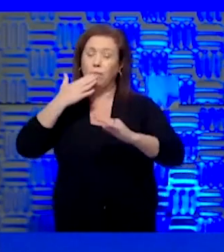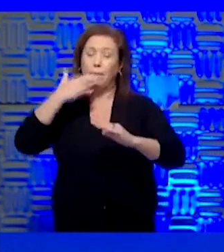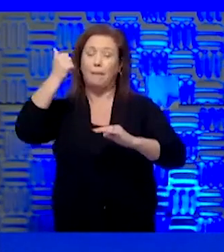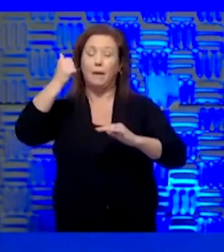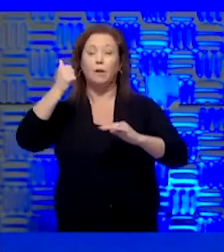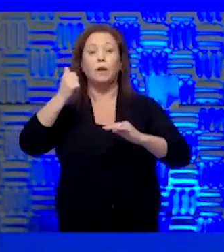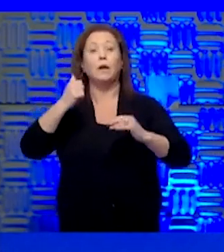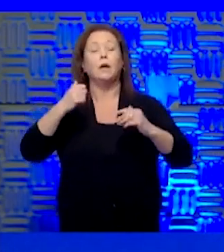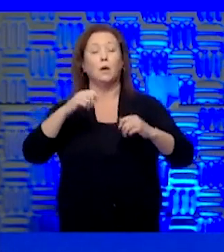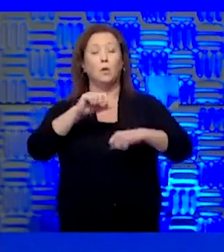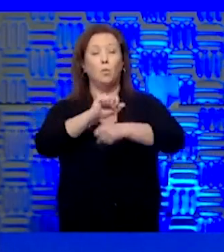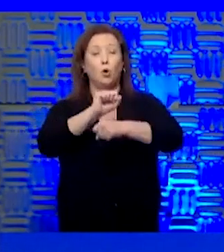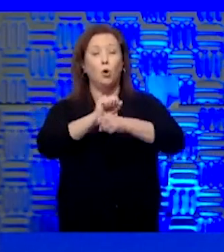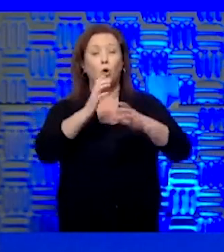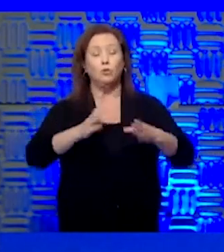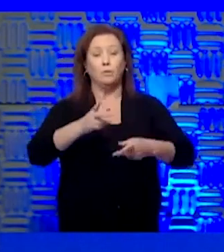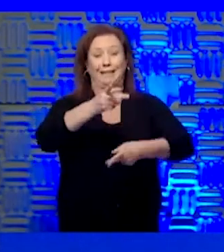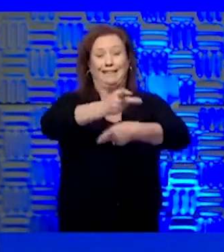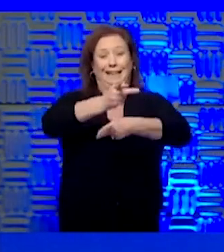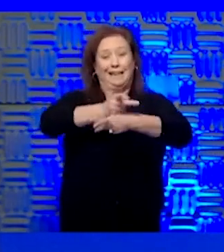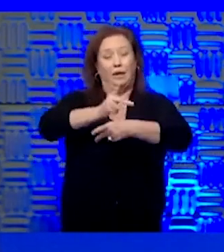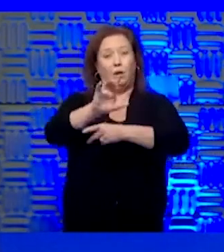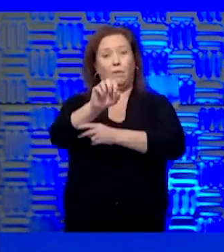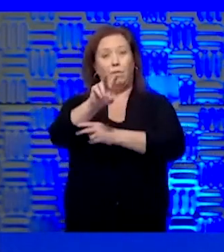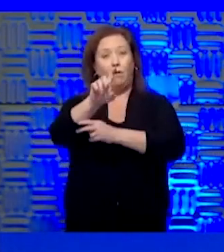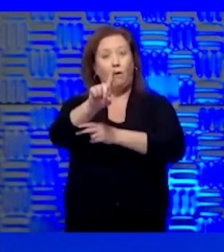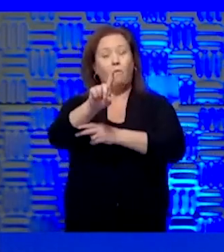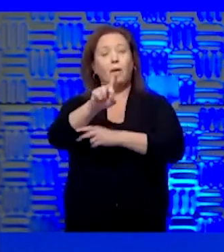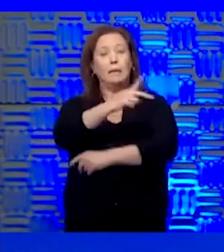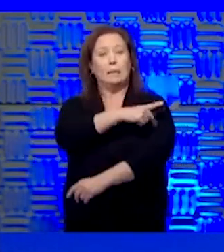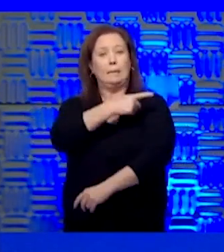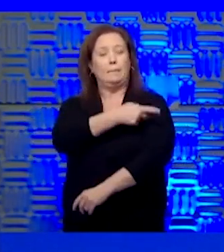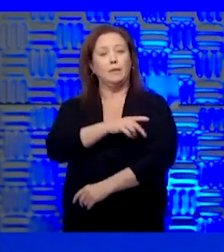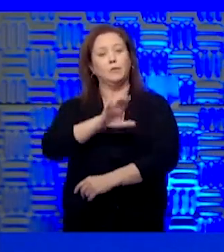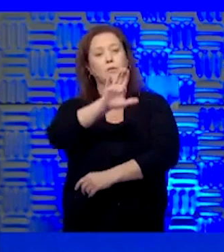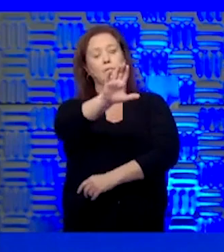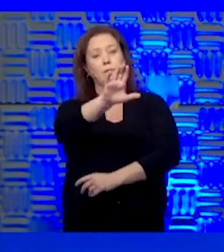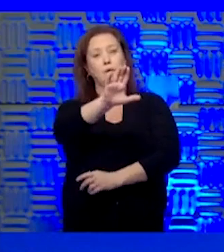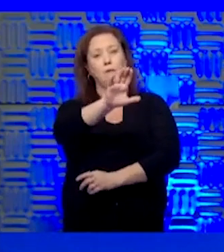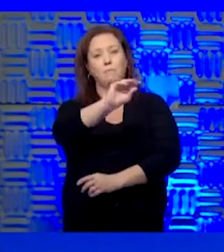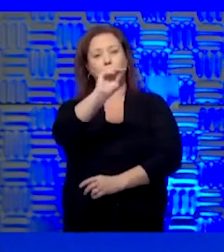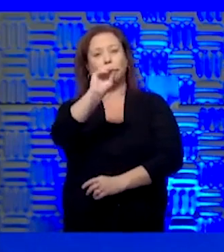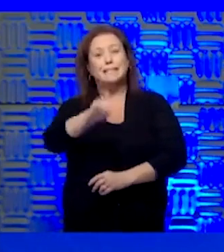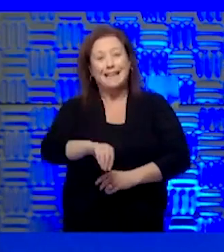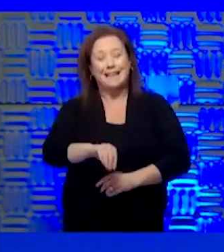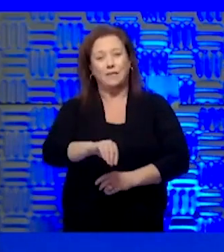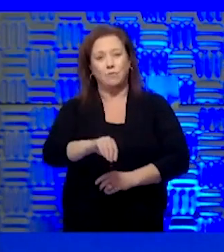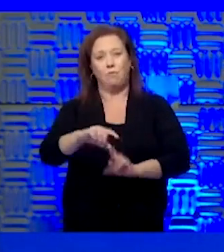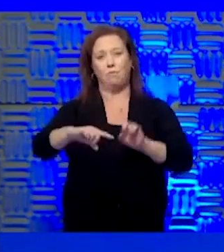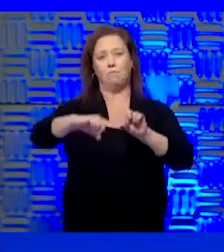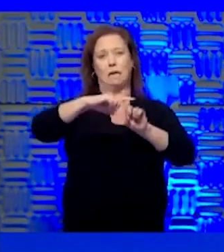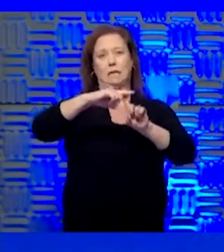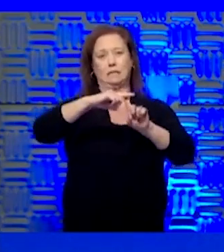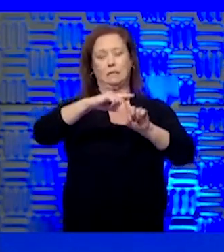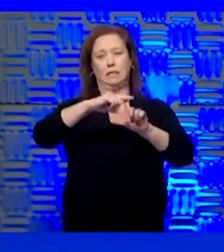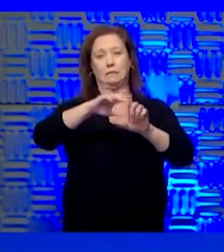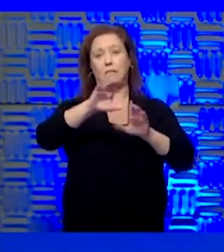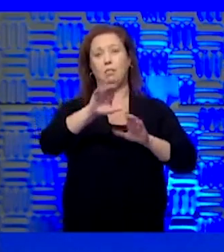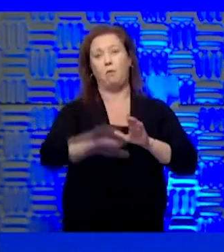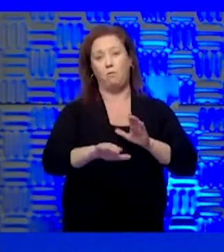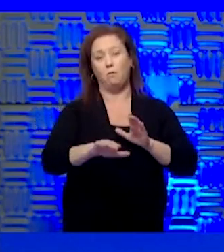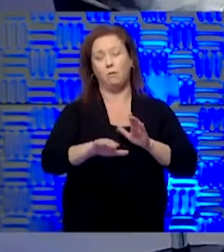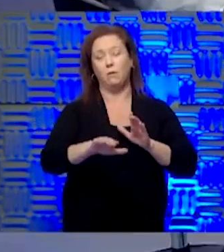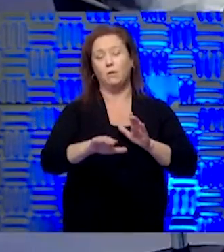healthcare workers that have been taking care of COVID patients, certainly their percentage of people who are positive for COVID is much lower than